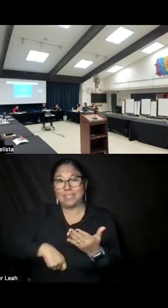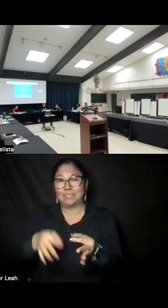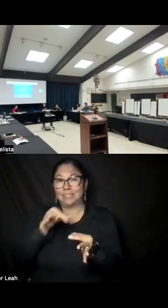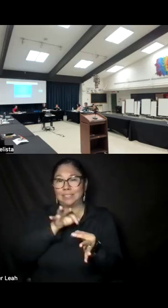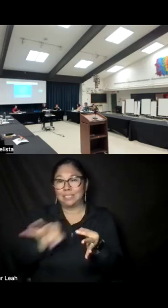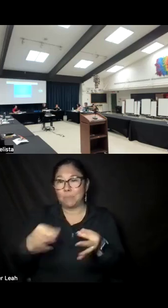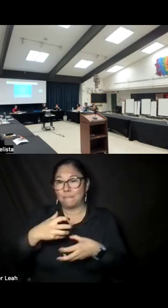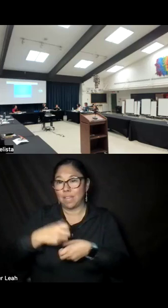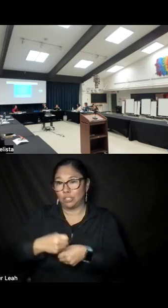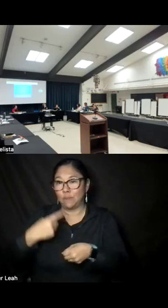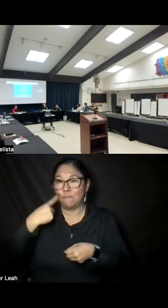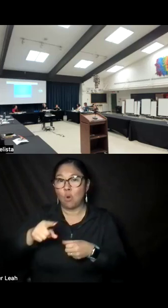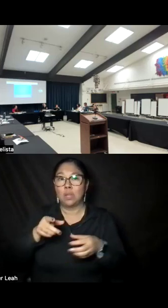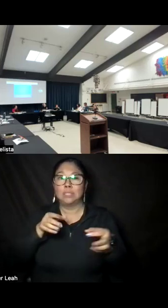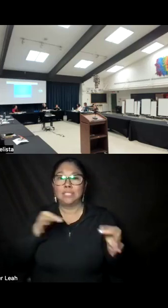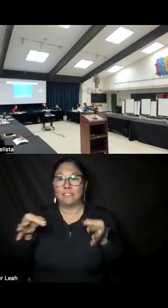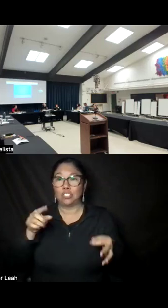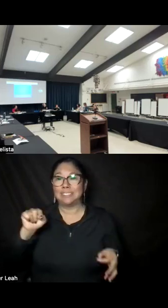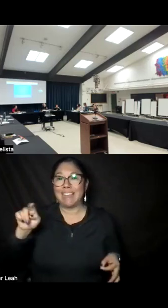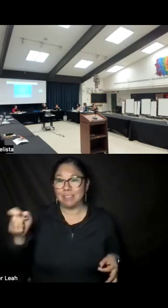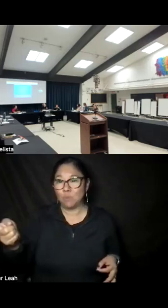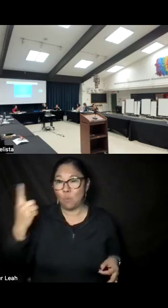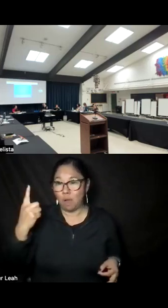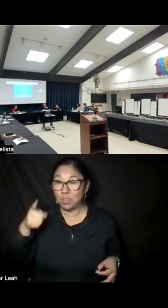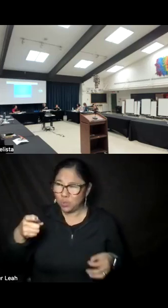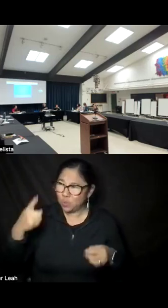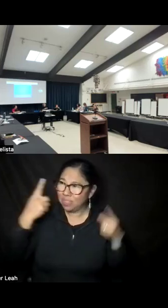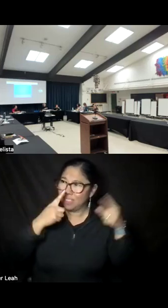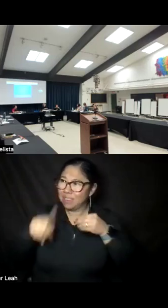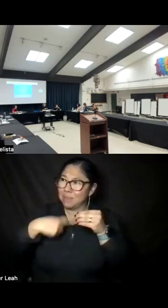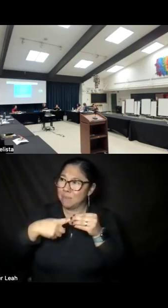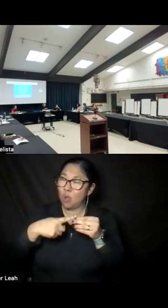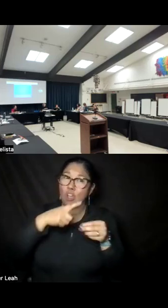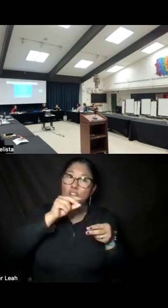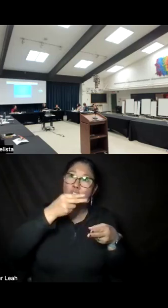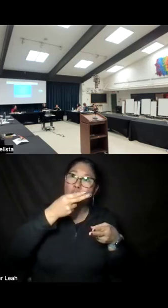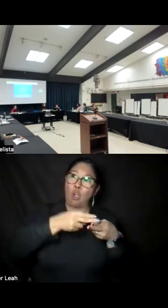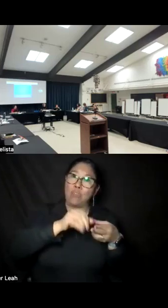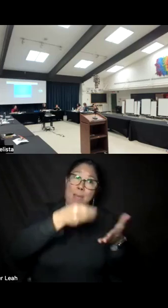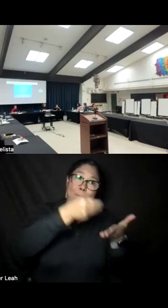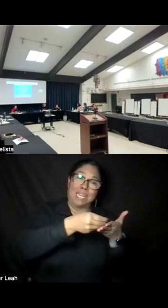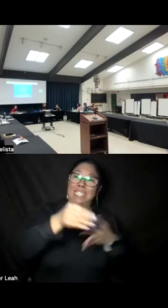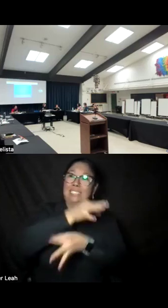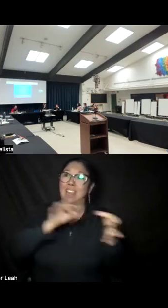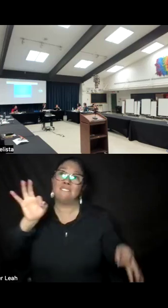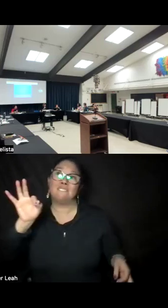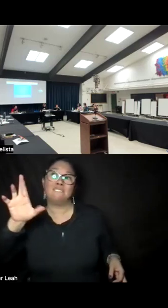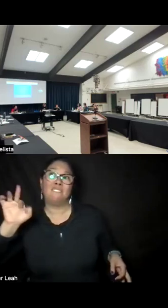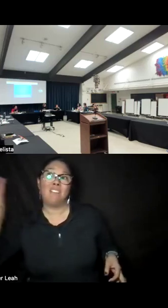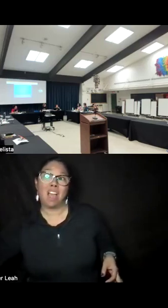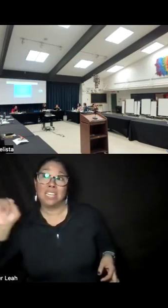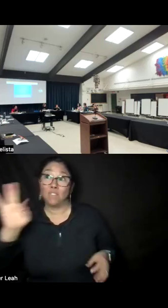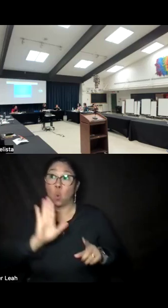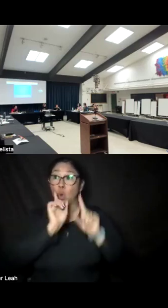simplification. For the definition of Title I, did you guys consider just calling it money instead of funds? If your goal is